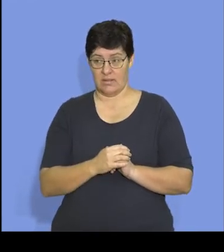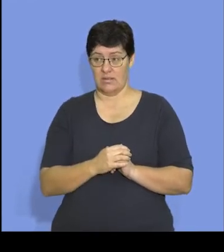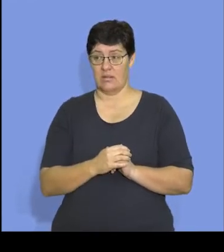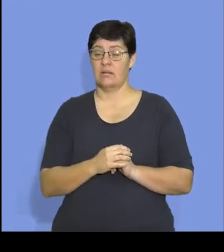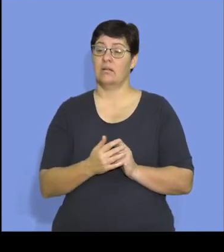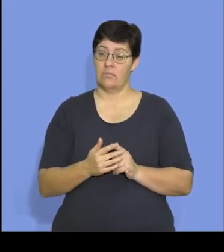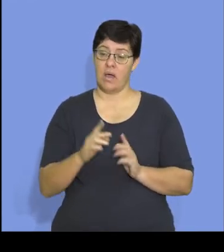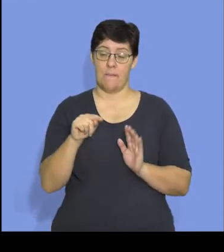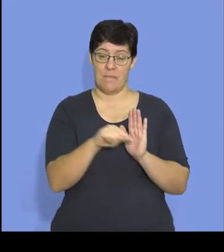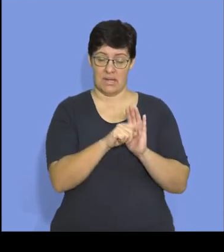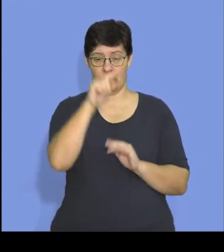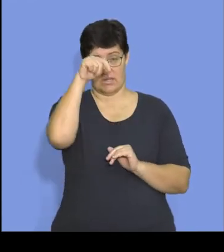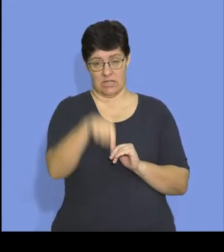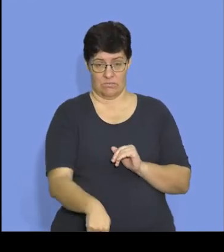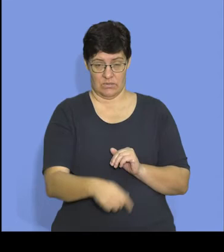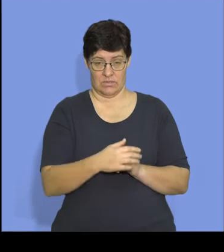going down. So